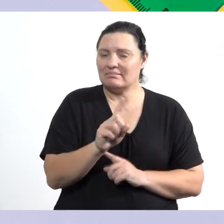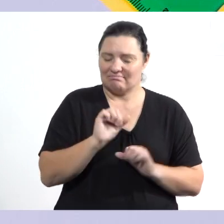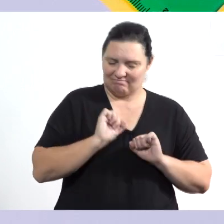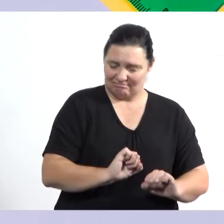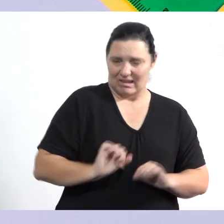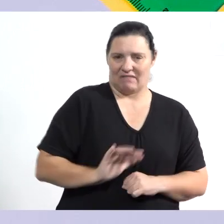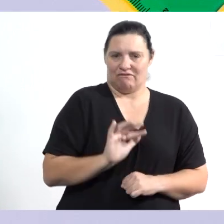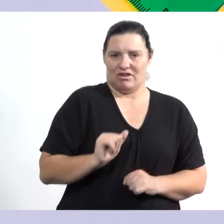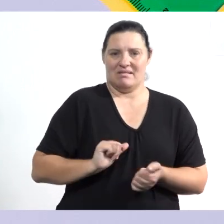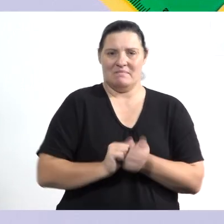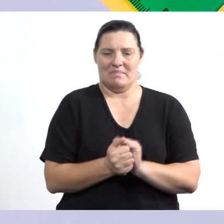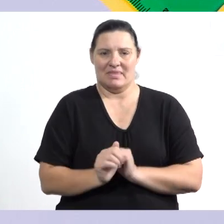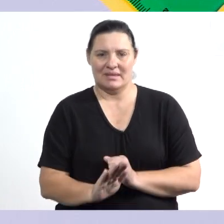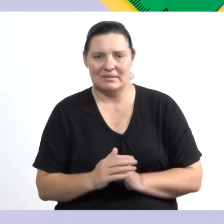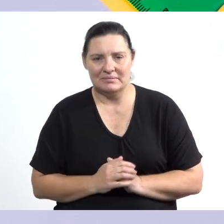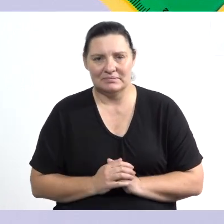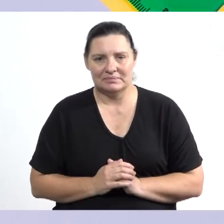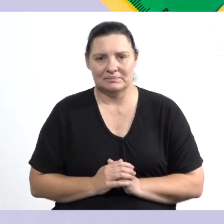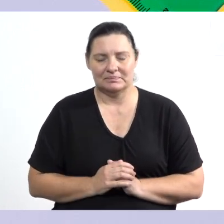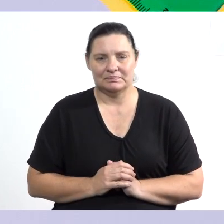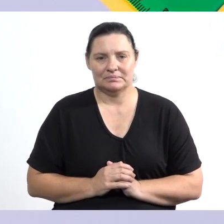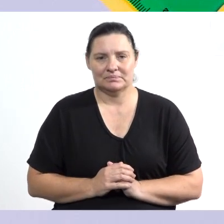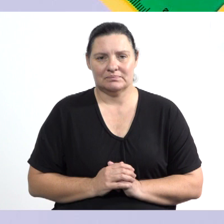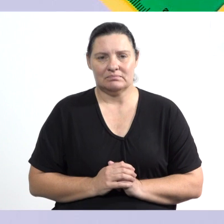call that indigenous mathematics.